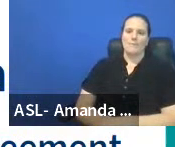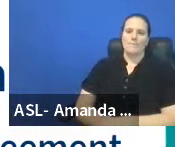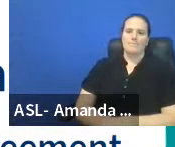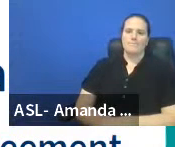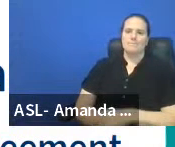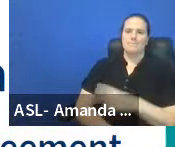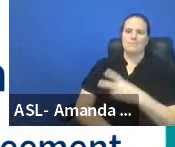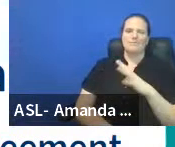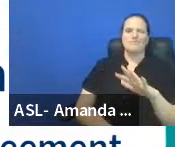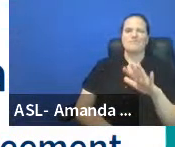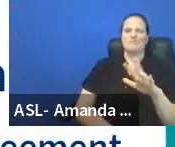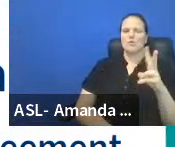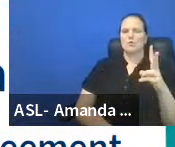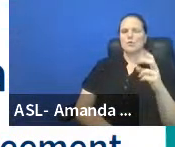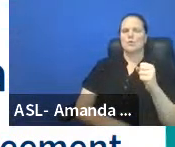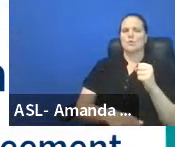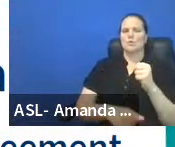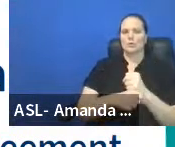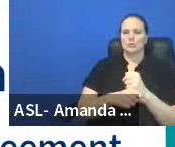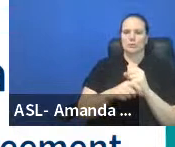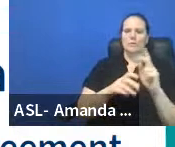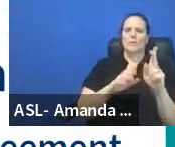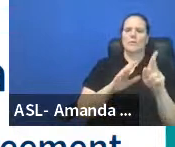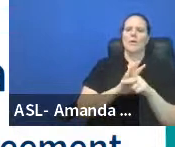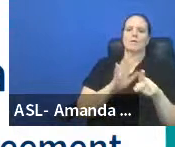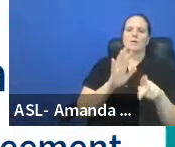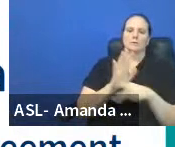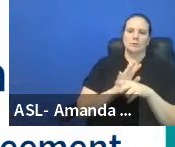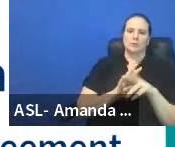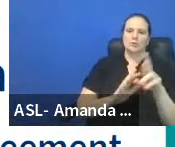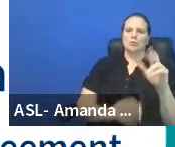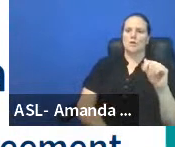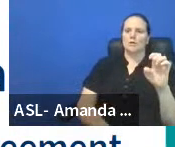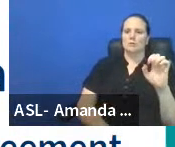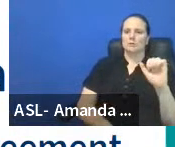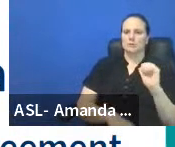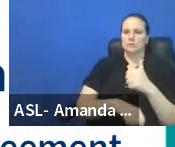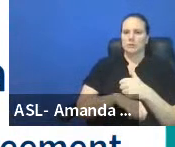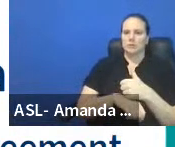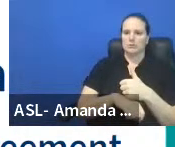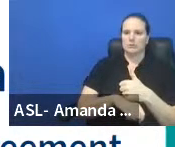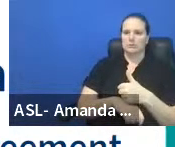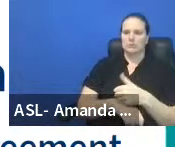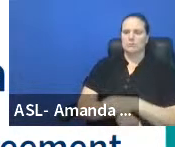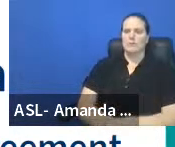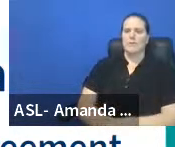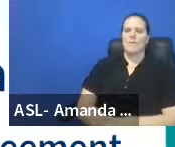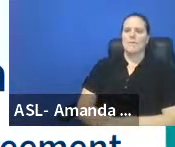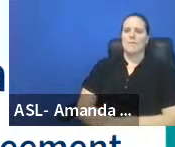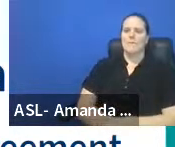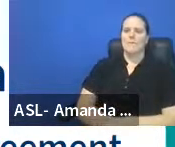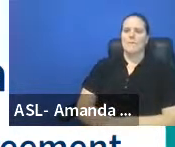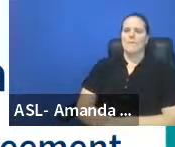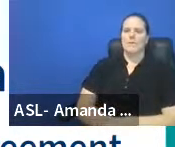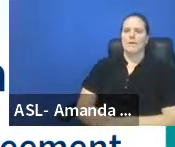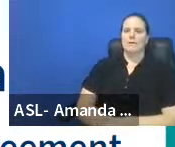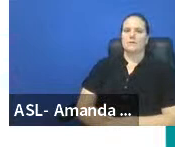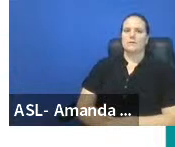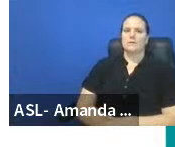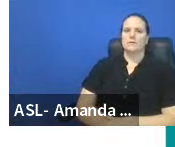years until those policies and rates would be set in place by the two commissions. Next